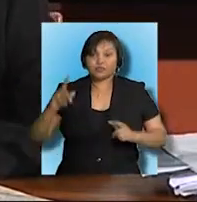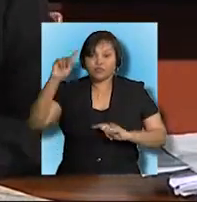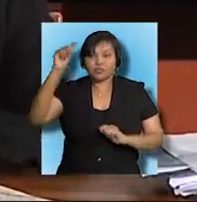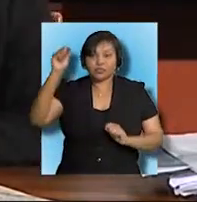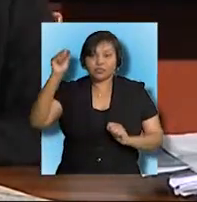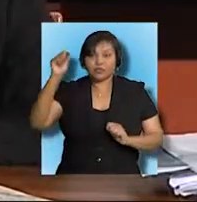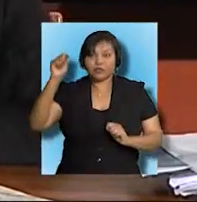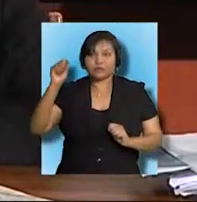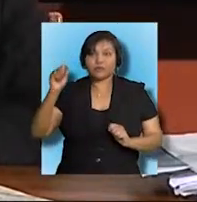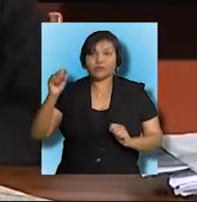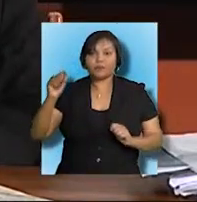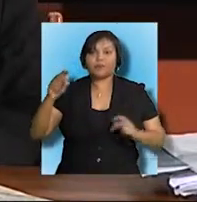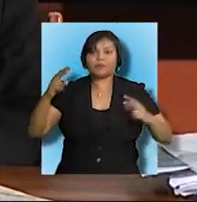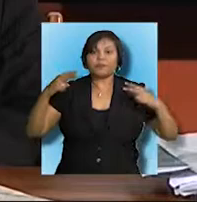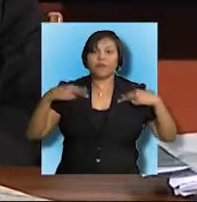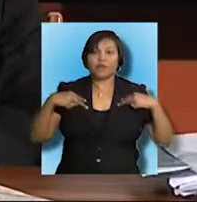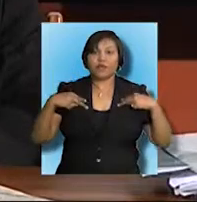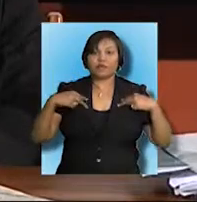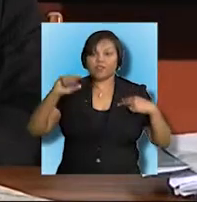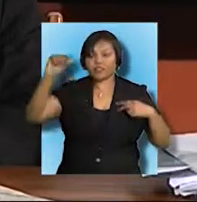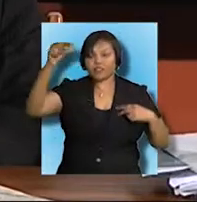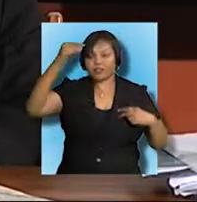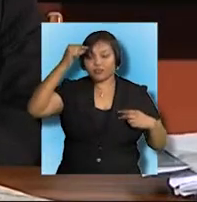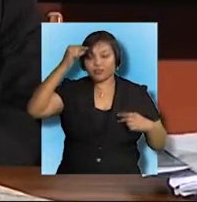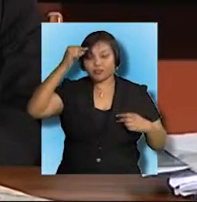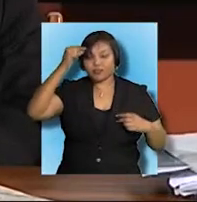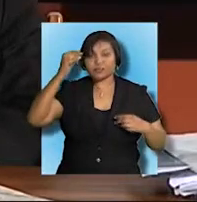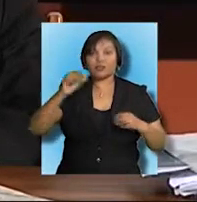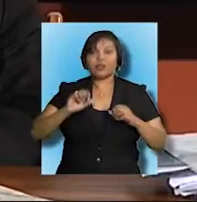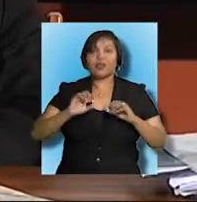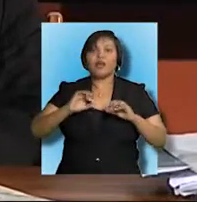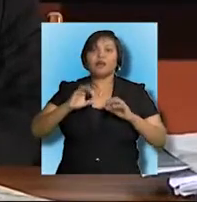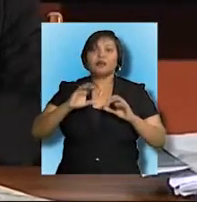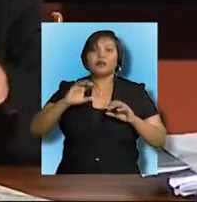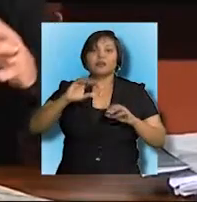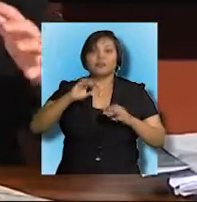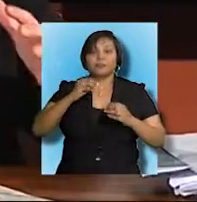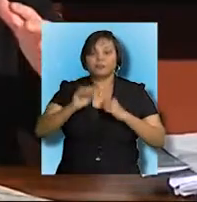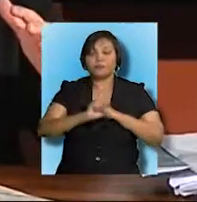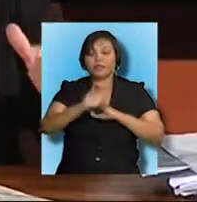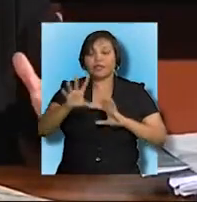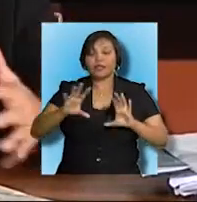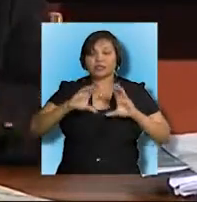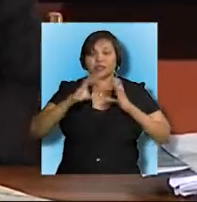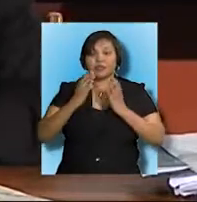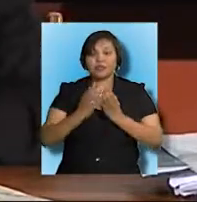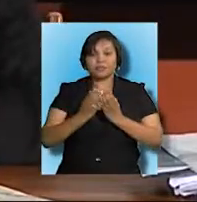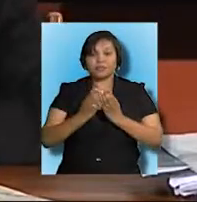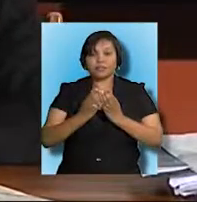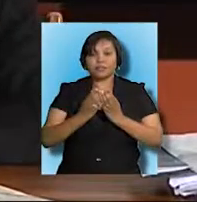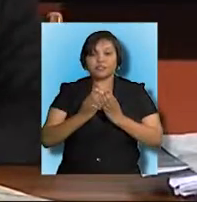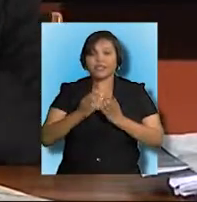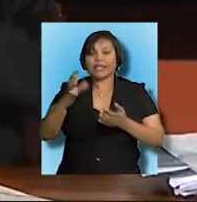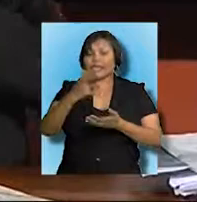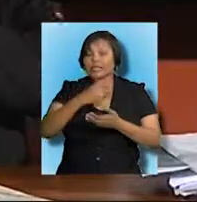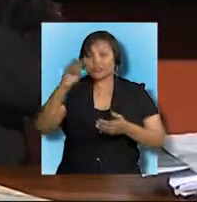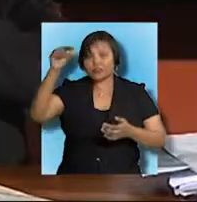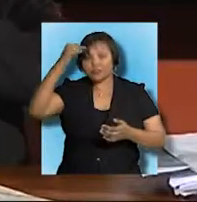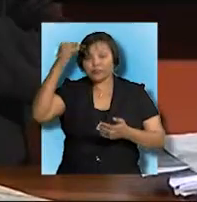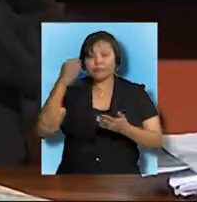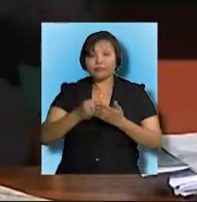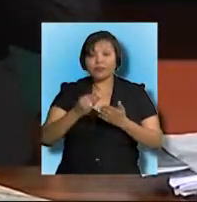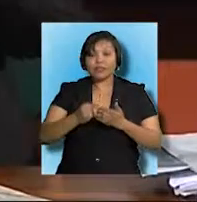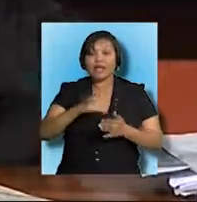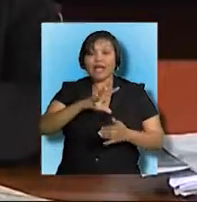of its income from advertising. I think that is a very unfortunate model, because you're creating a public broadcaster and you're